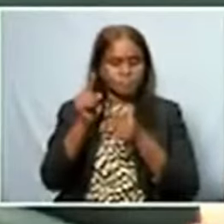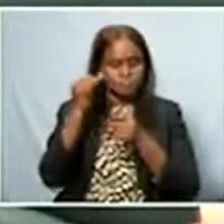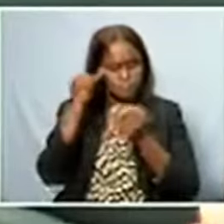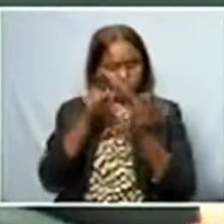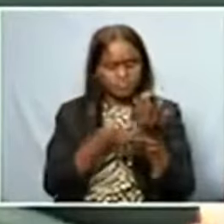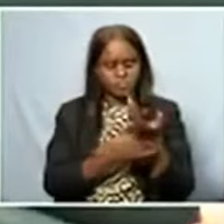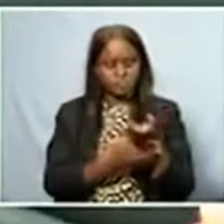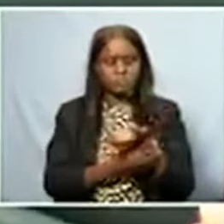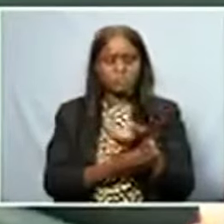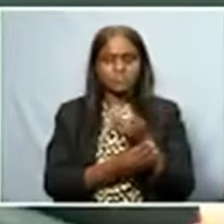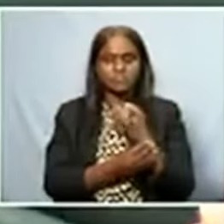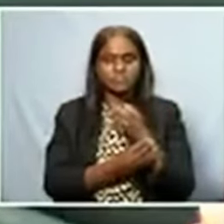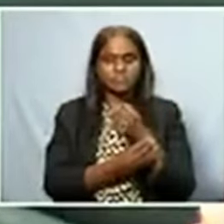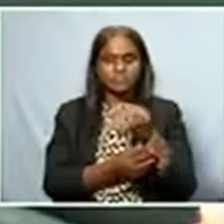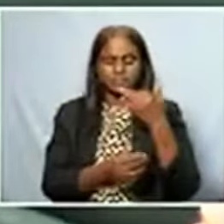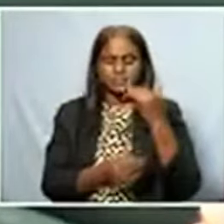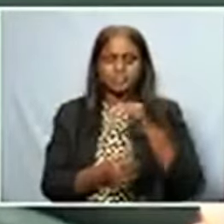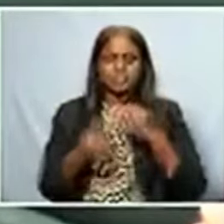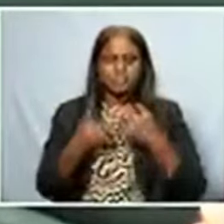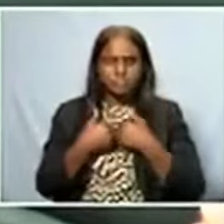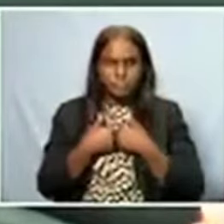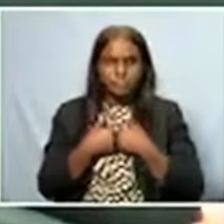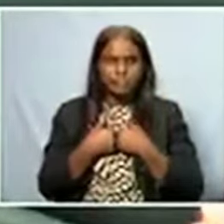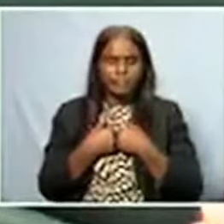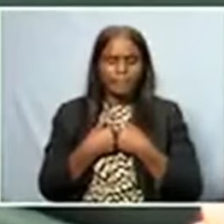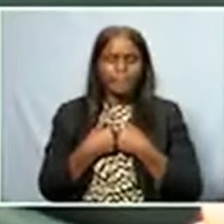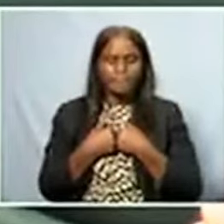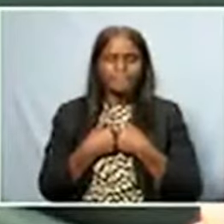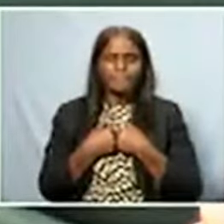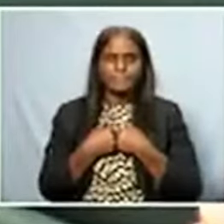that opinion say aye.